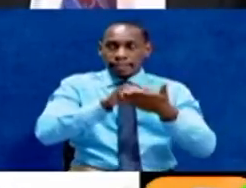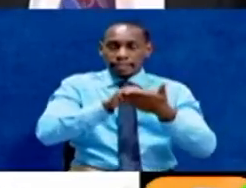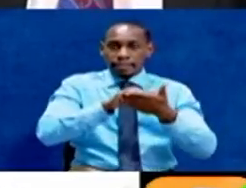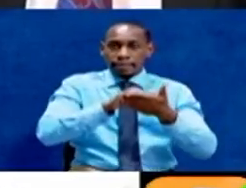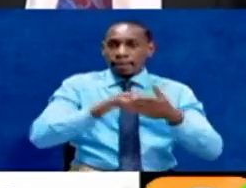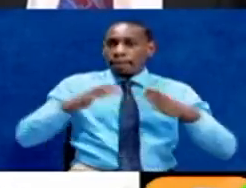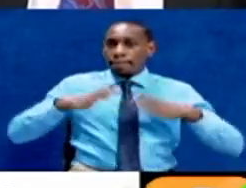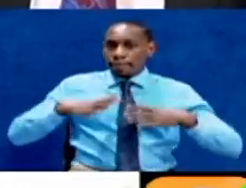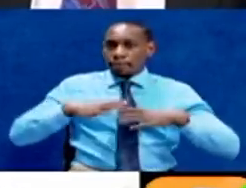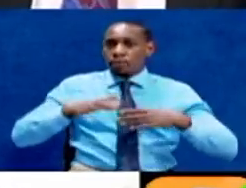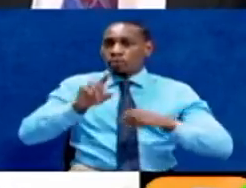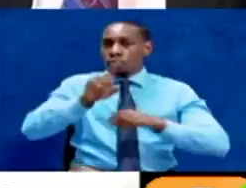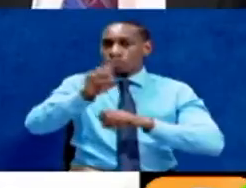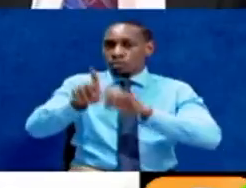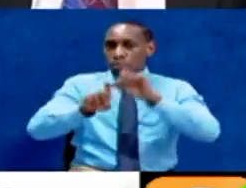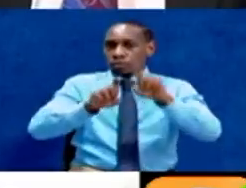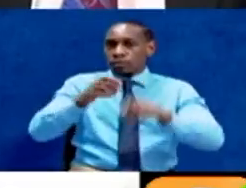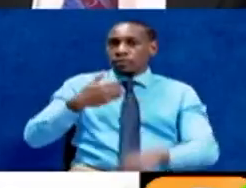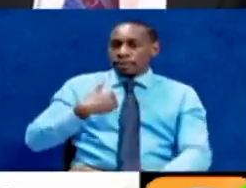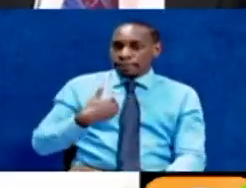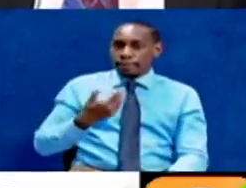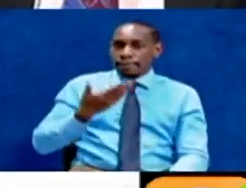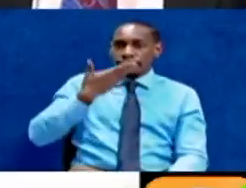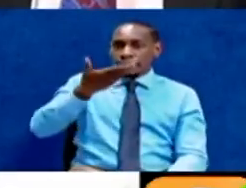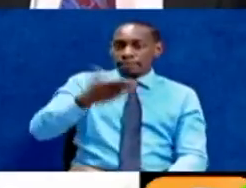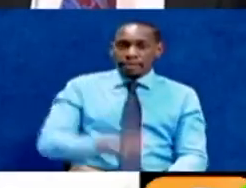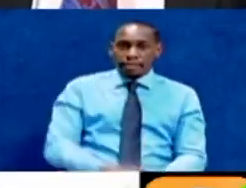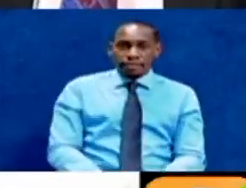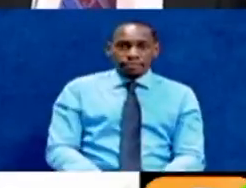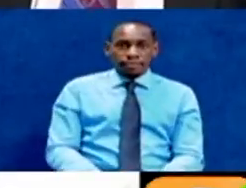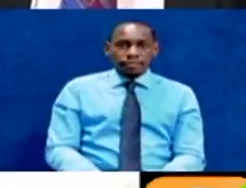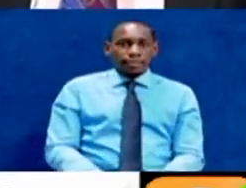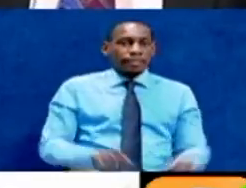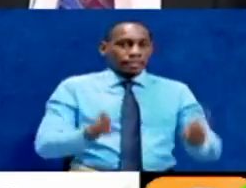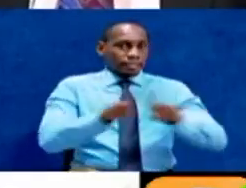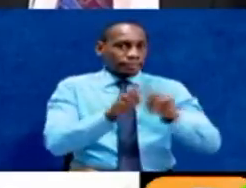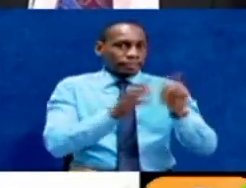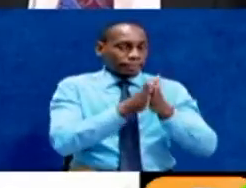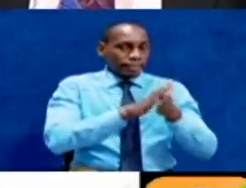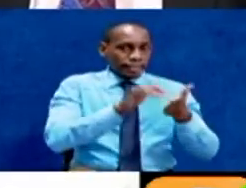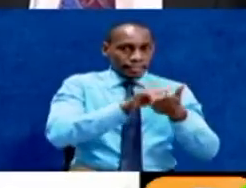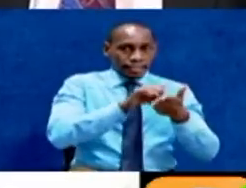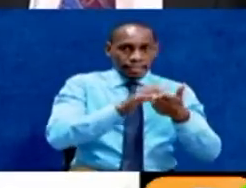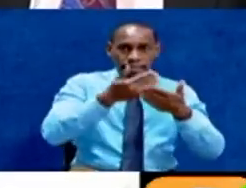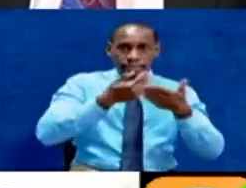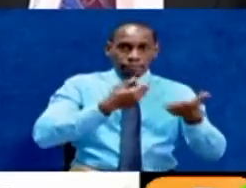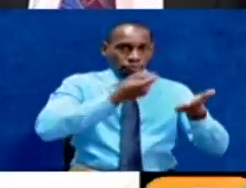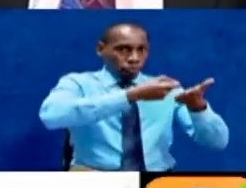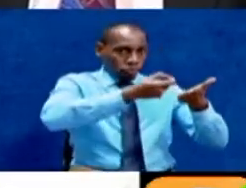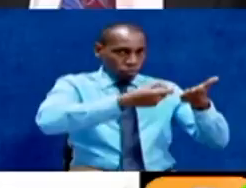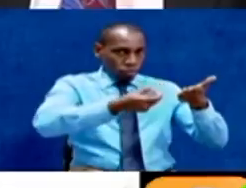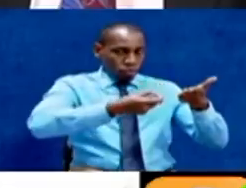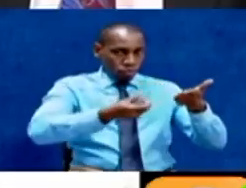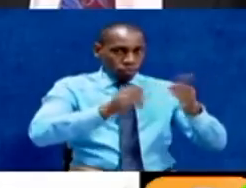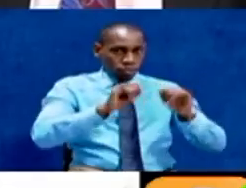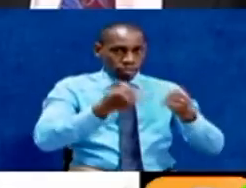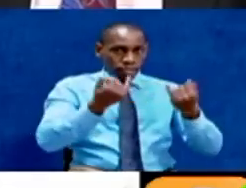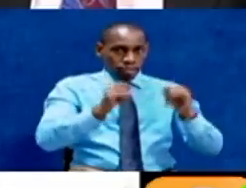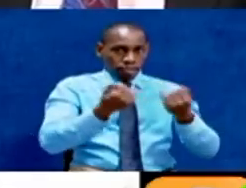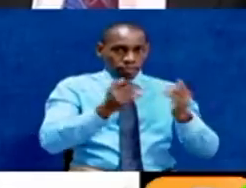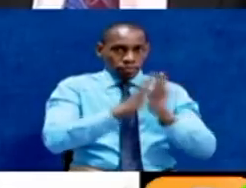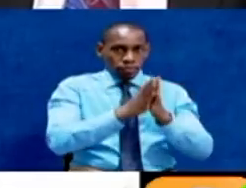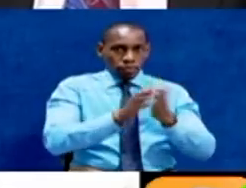some viewers have raised concerns about in their feedback. And Honorable Ngunjiri, I think it's interesting that you once wrote in an article that was